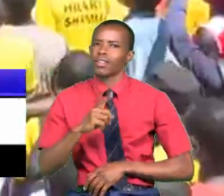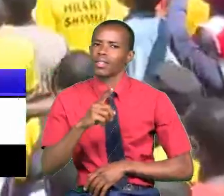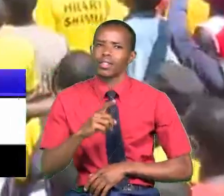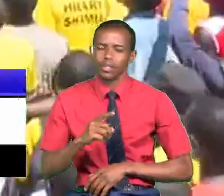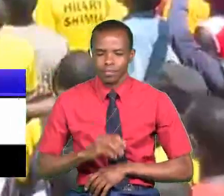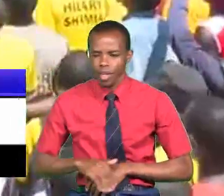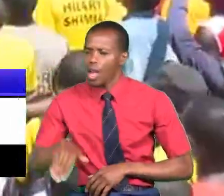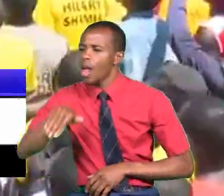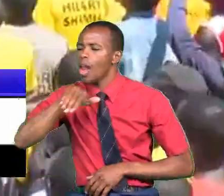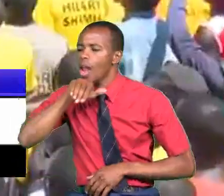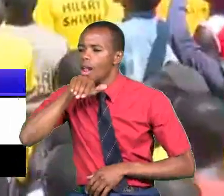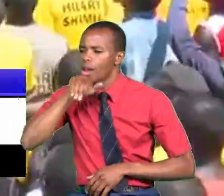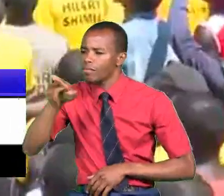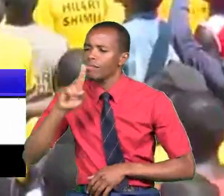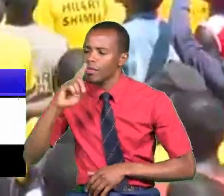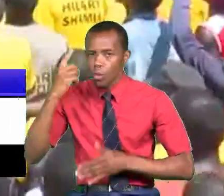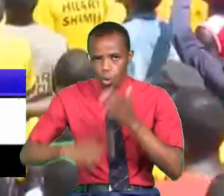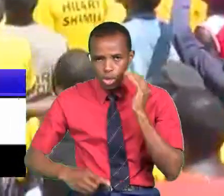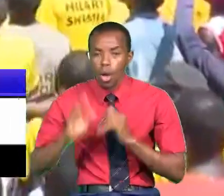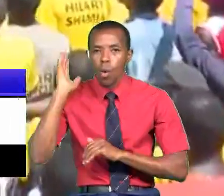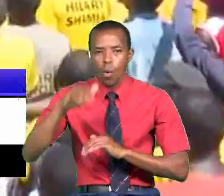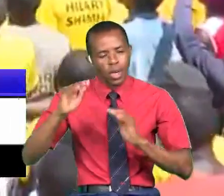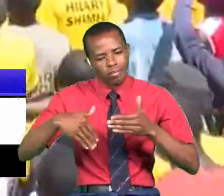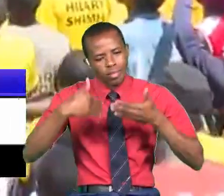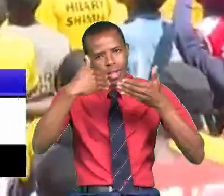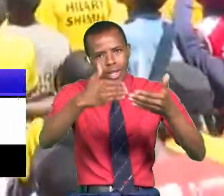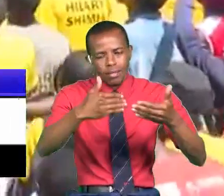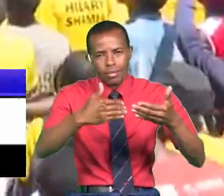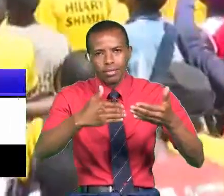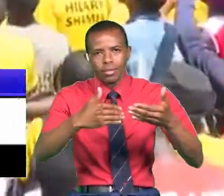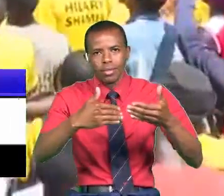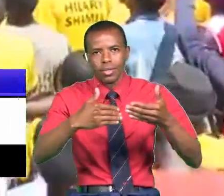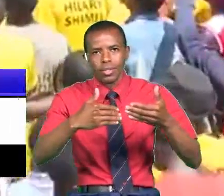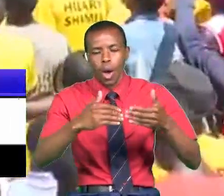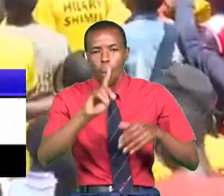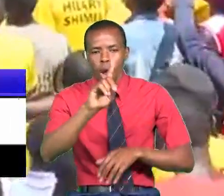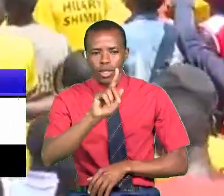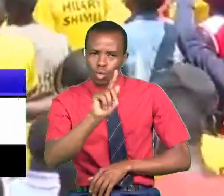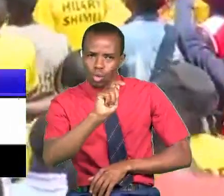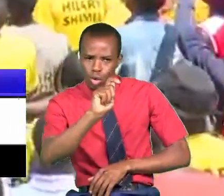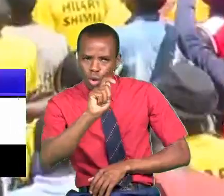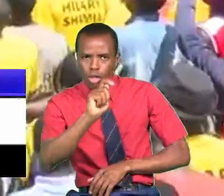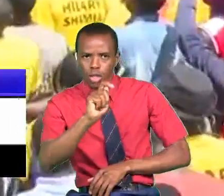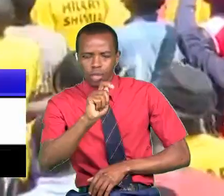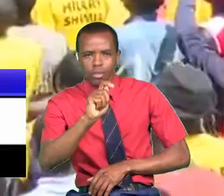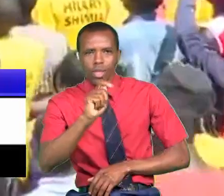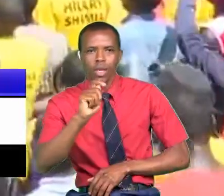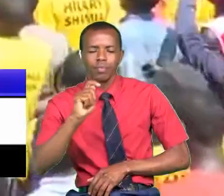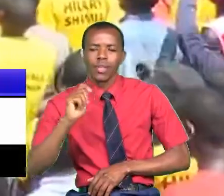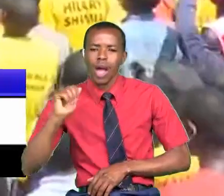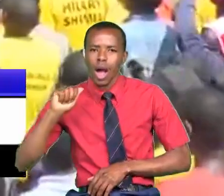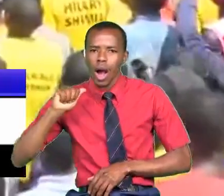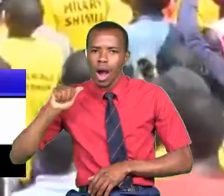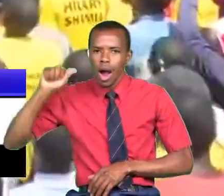ya kitendawili anasema ataweka shilingi bilioni mia trillion moja. Kwa mambo ya handouts.